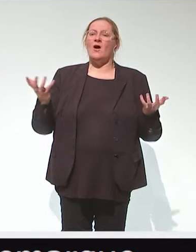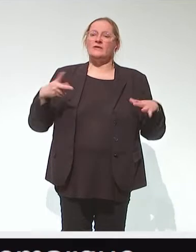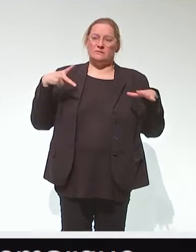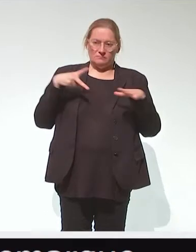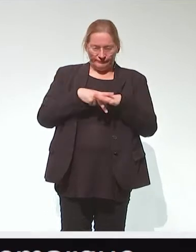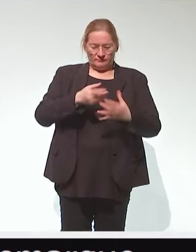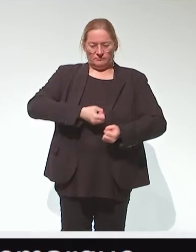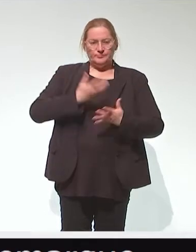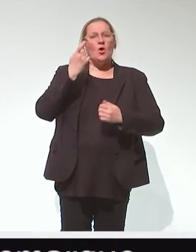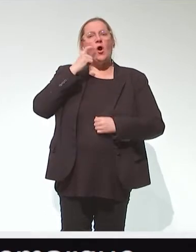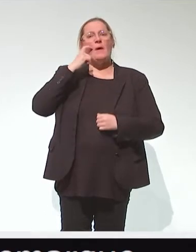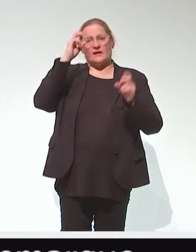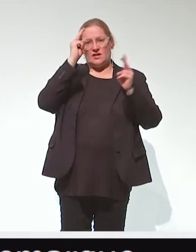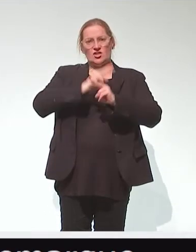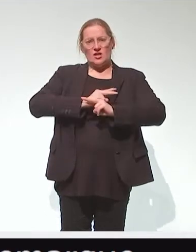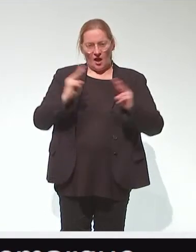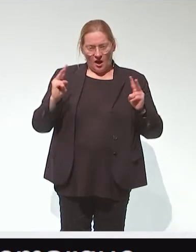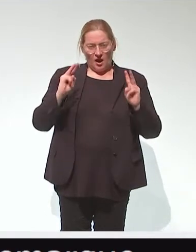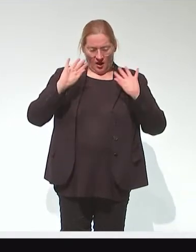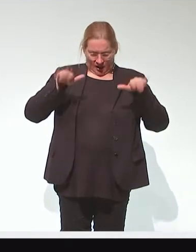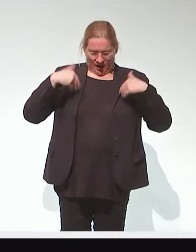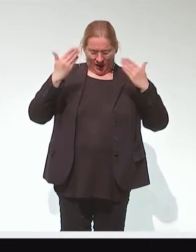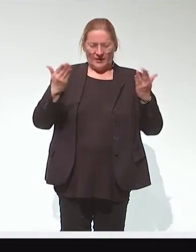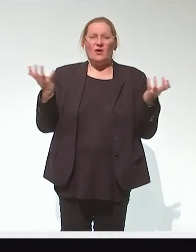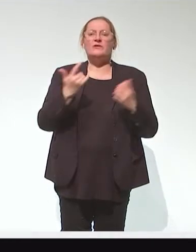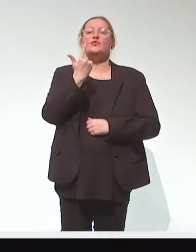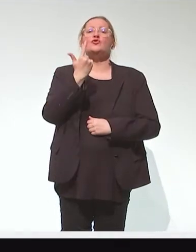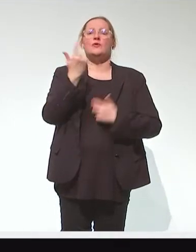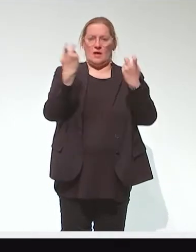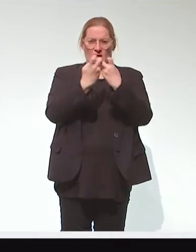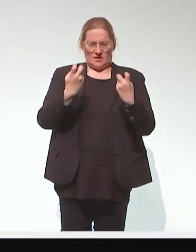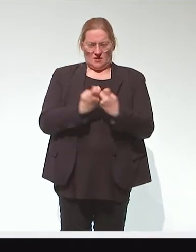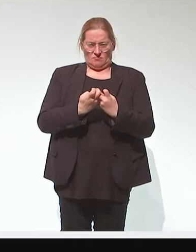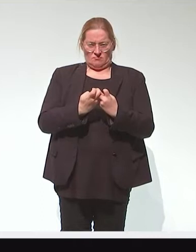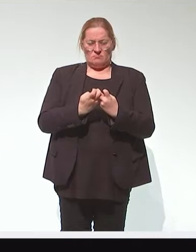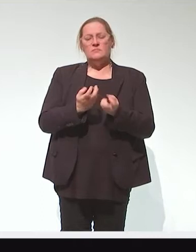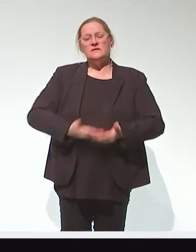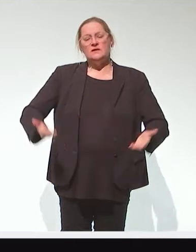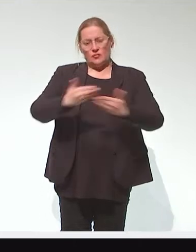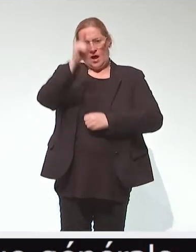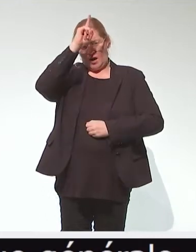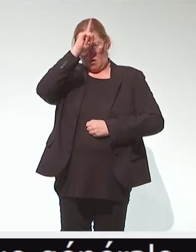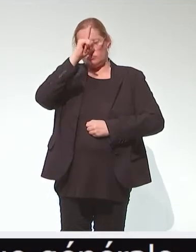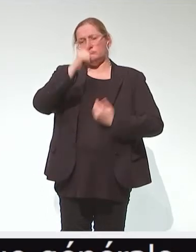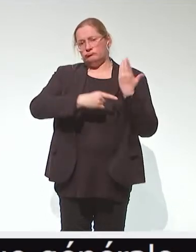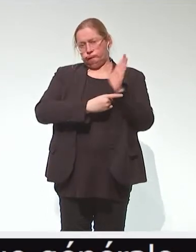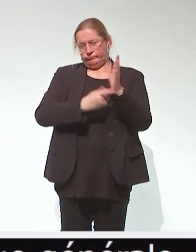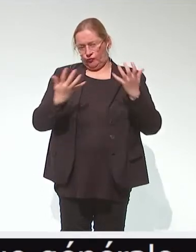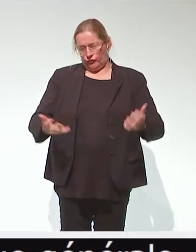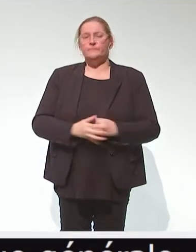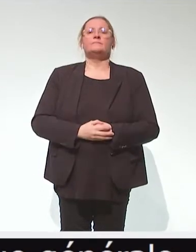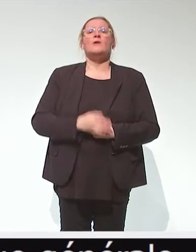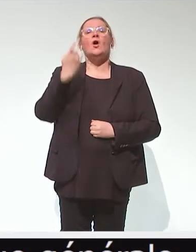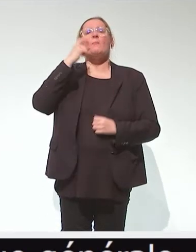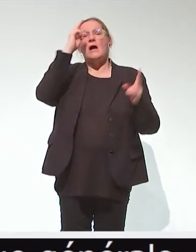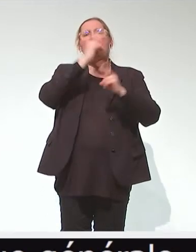So, as I was saying, I'd like to start with a general observation, and then I'd like to mention two examples of what's done in